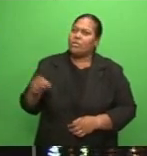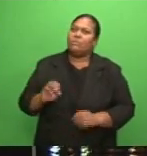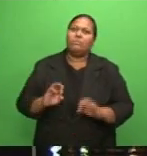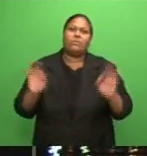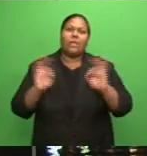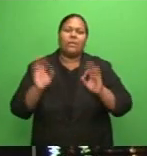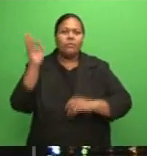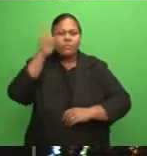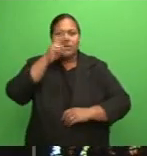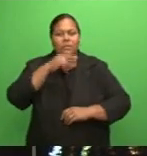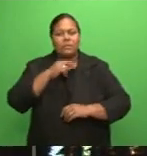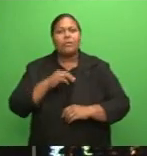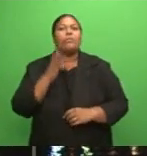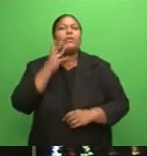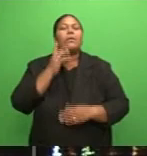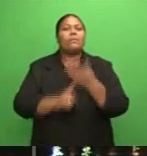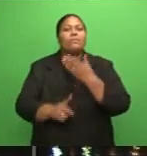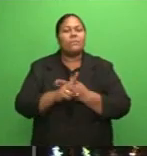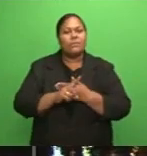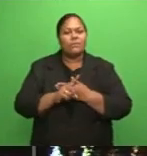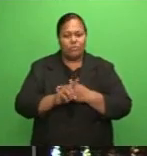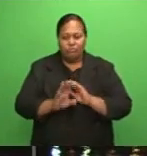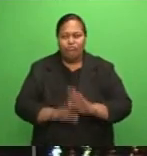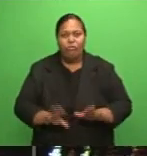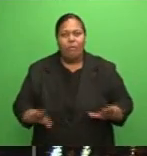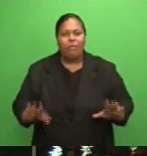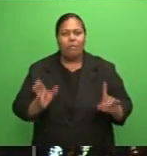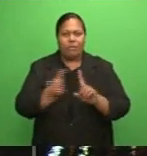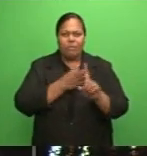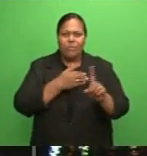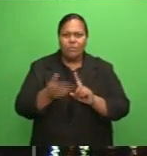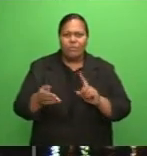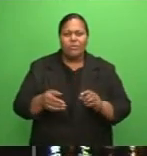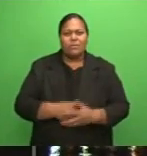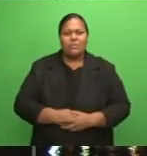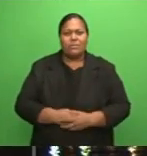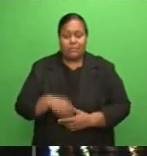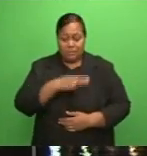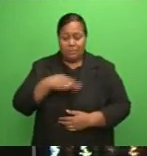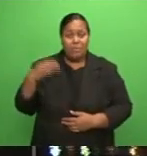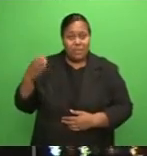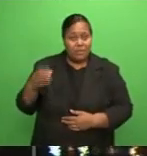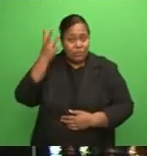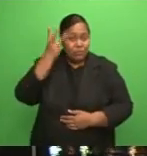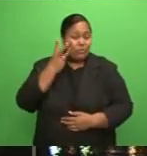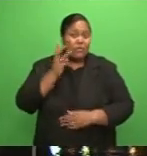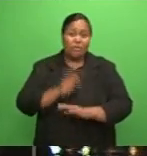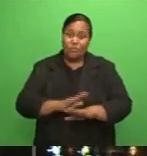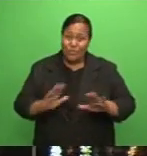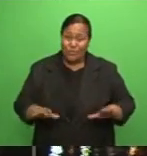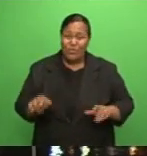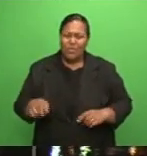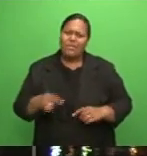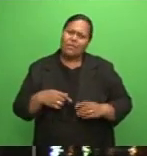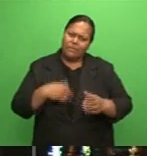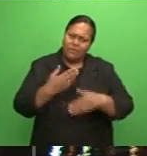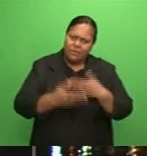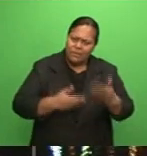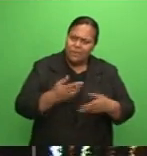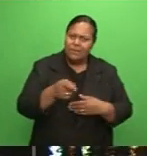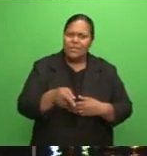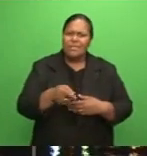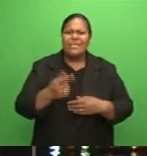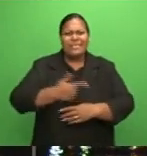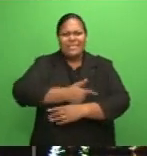child abuse, a sentiment highlighted by Minister for Women and Children Mariseni Vuniwanga when speaking with the students of the Seventh-day